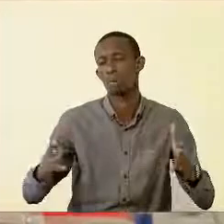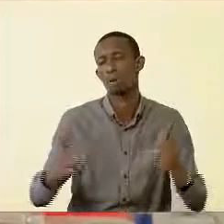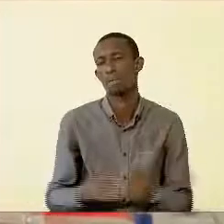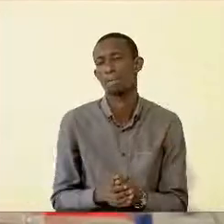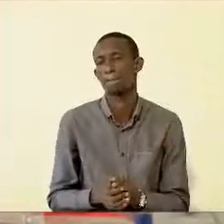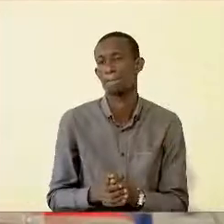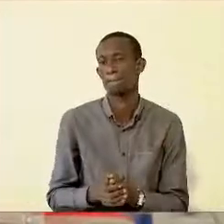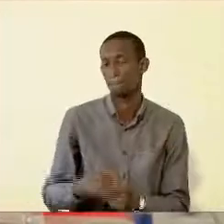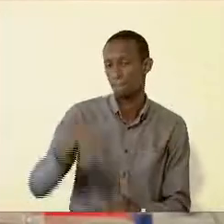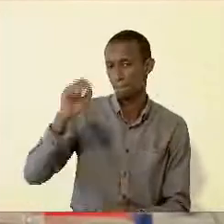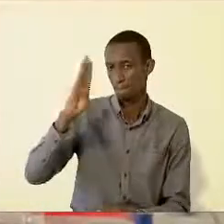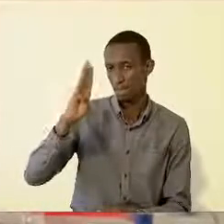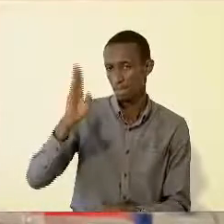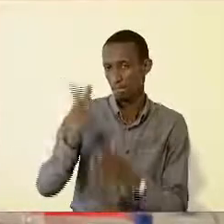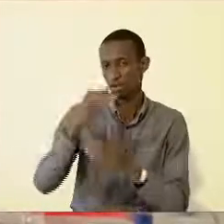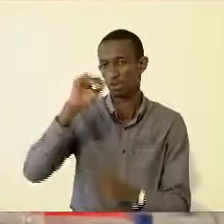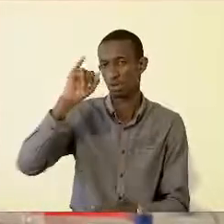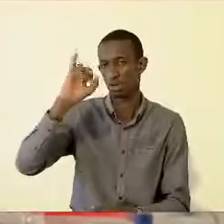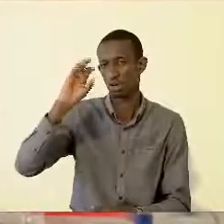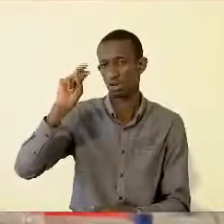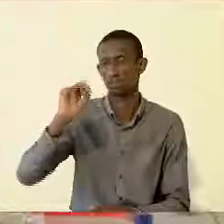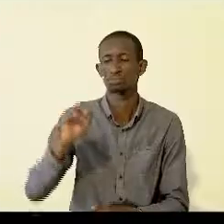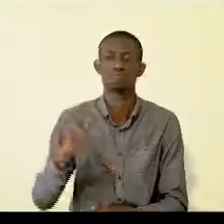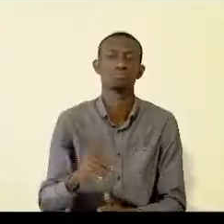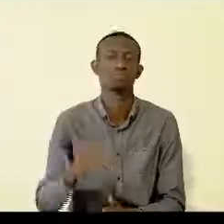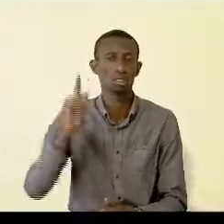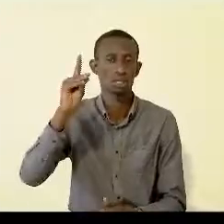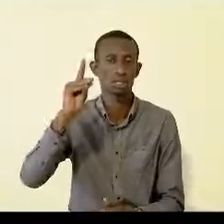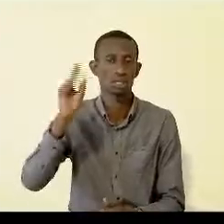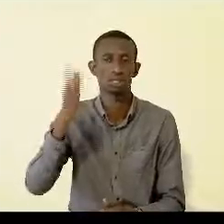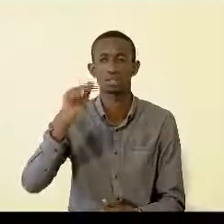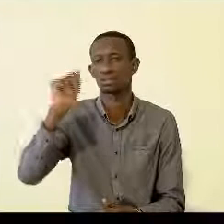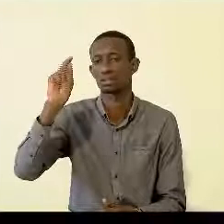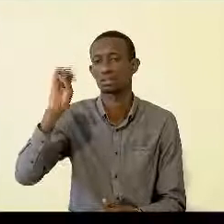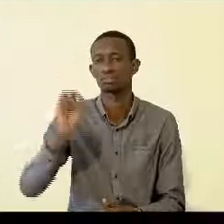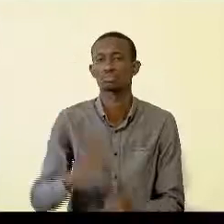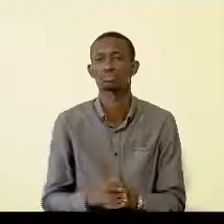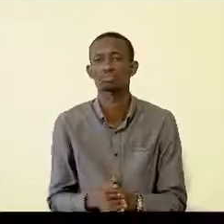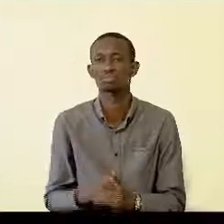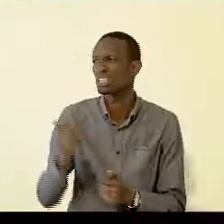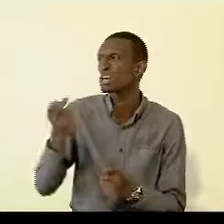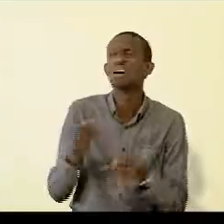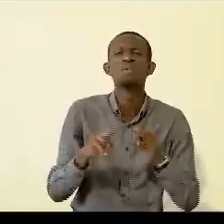the ion or the atom. And here we have first ionization energy. What